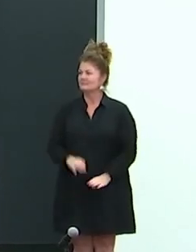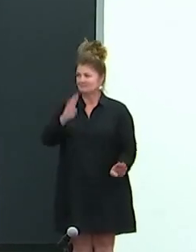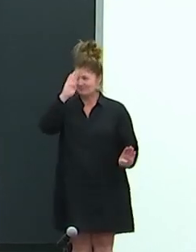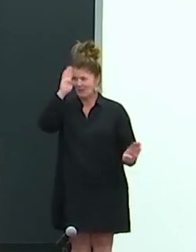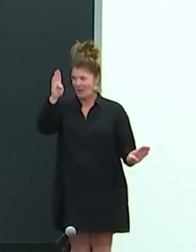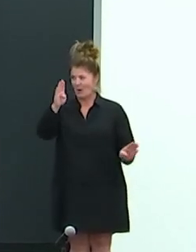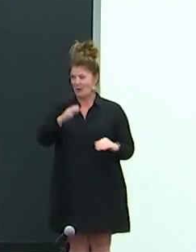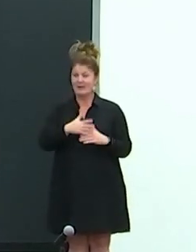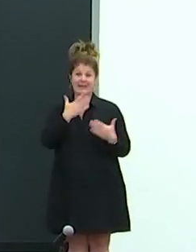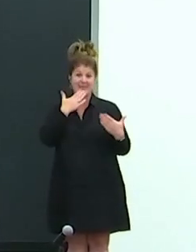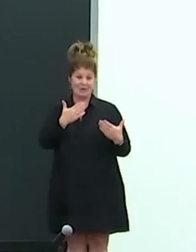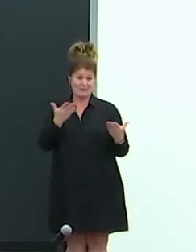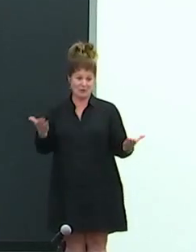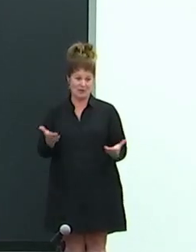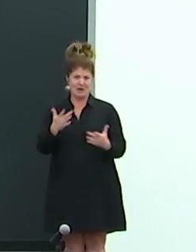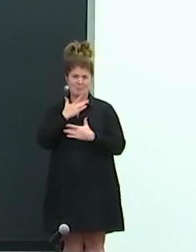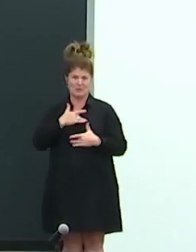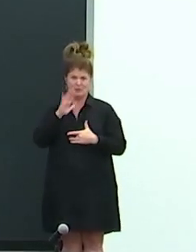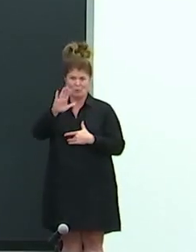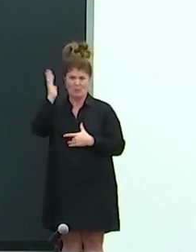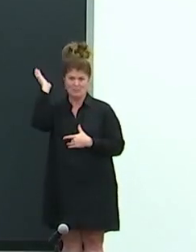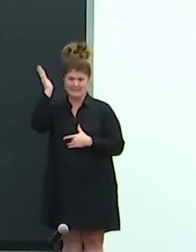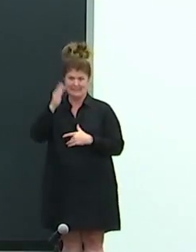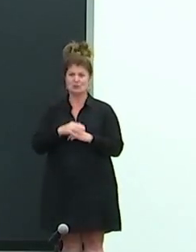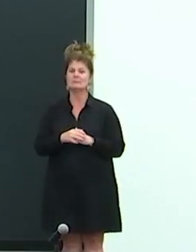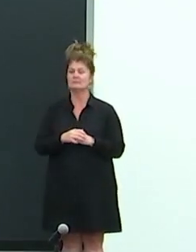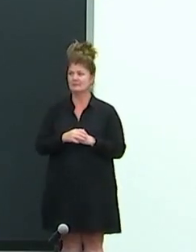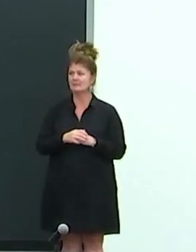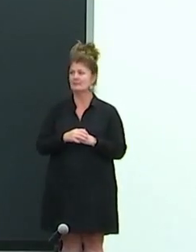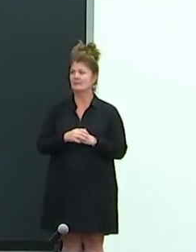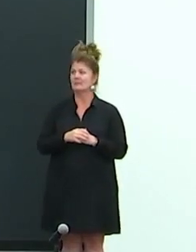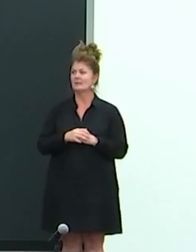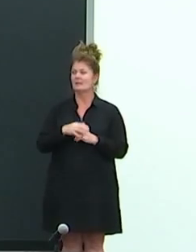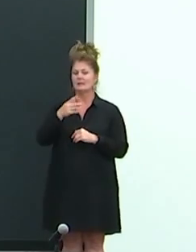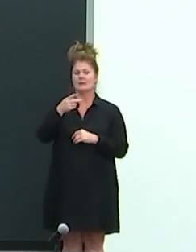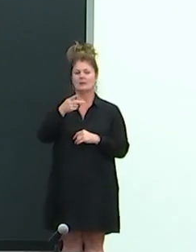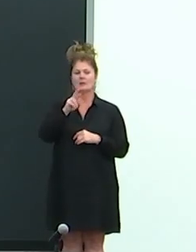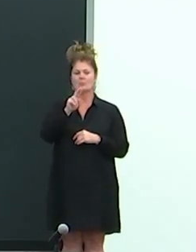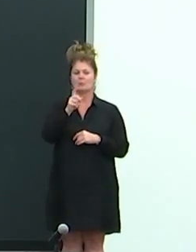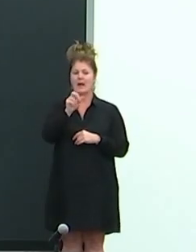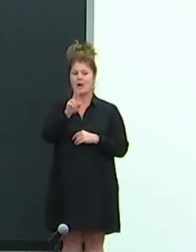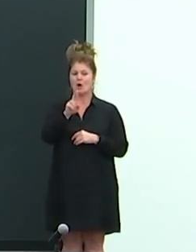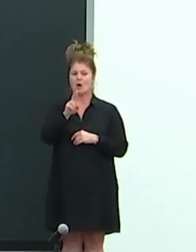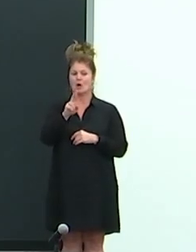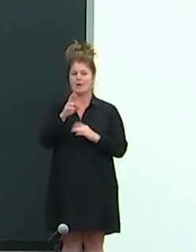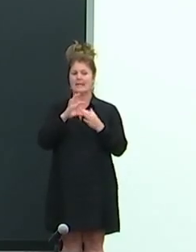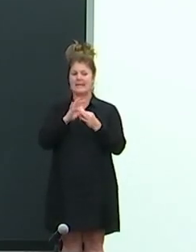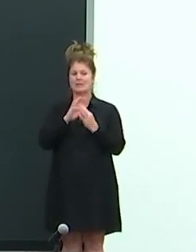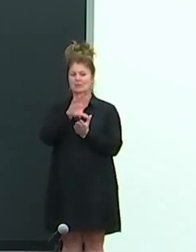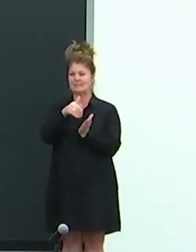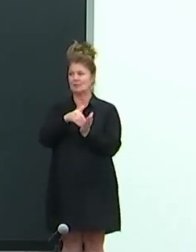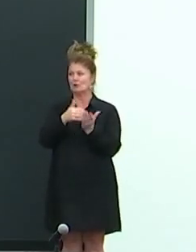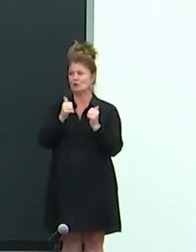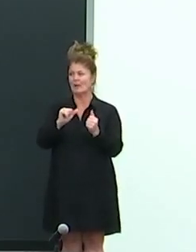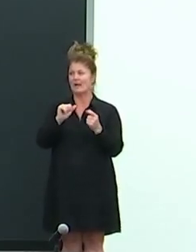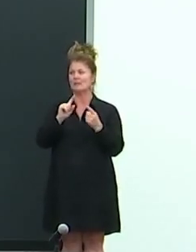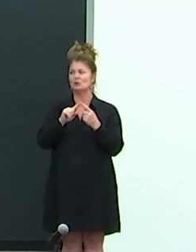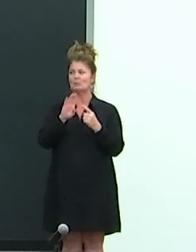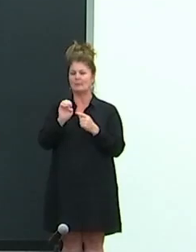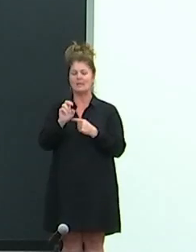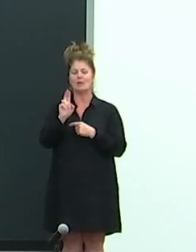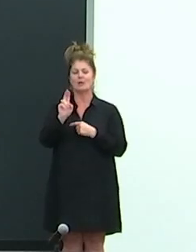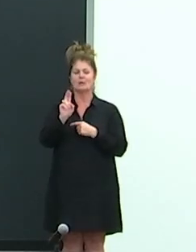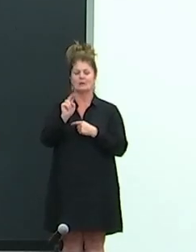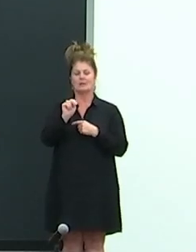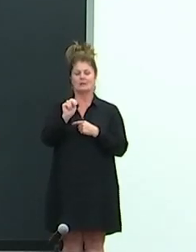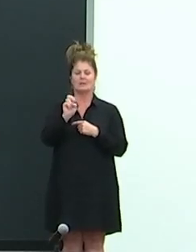Hello, and thank you for being here. I appreciate your presentation. I'm from the Career Connection Center, and we strive to be neuroaffirming in that space for